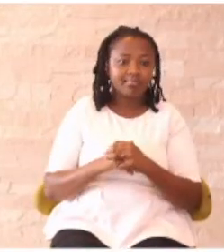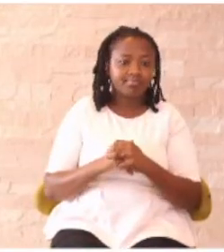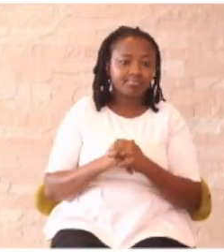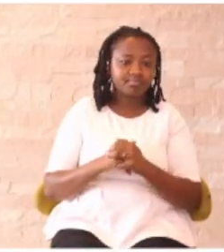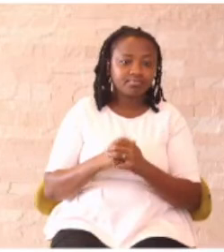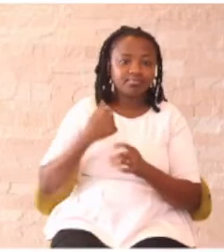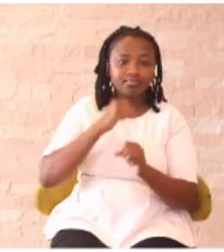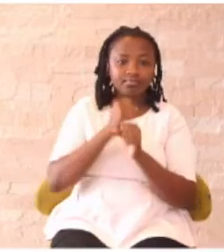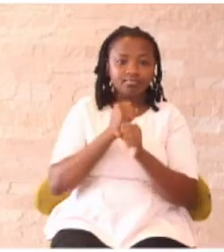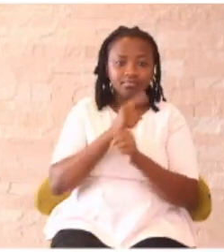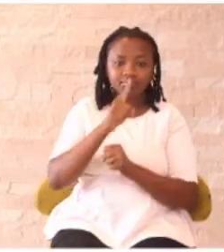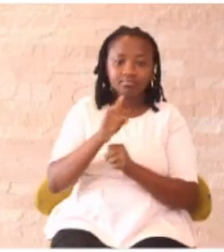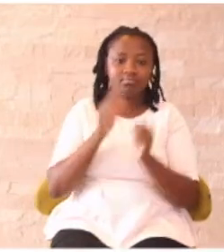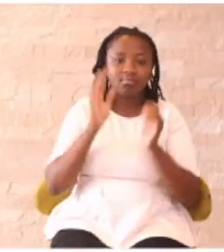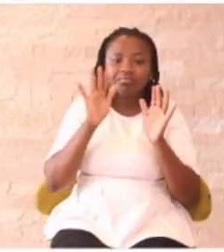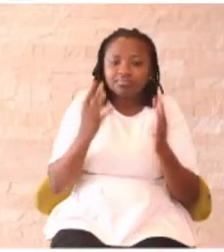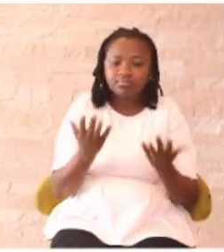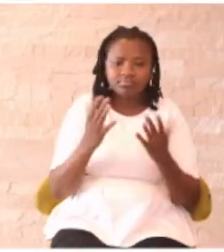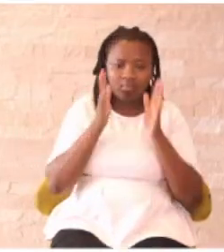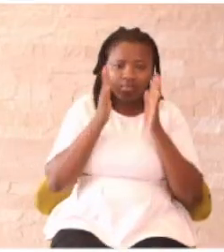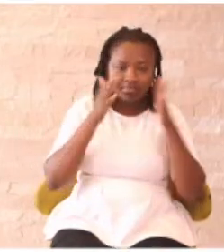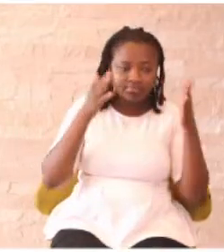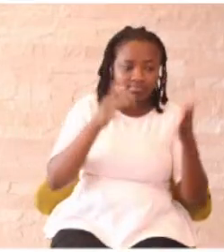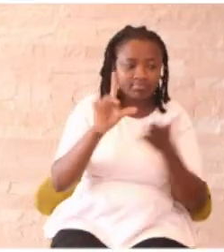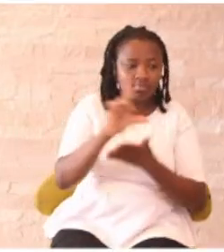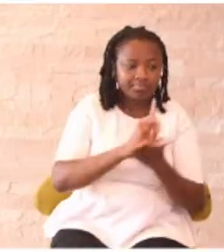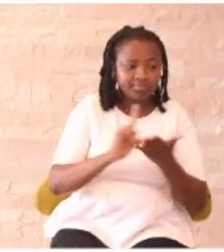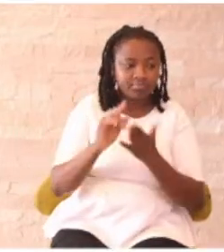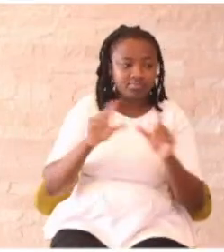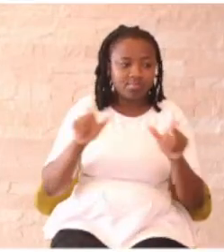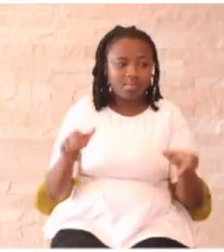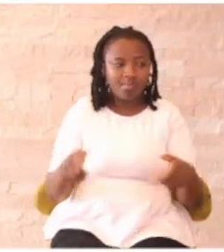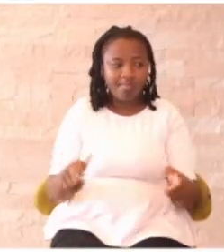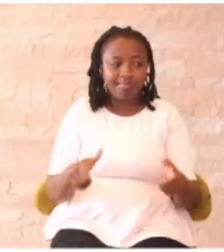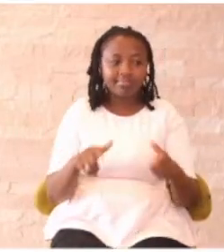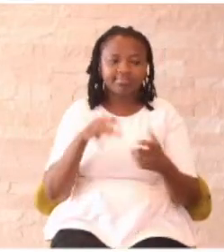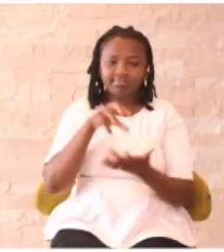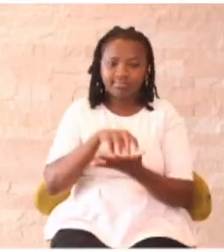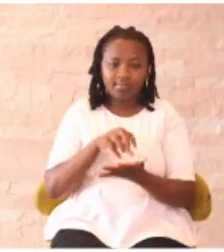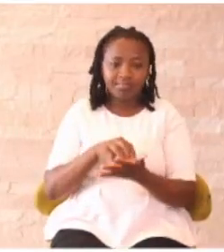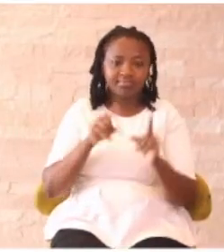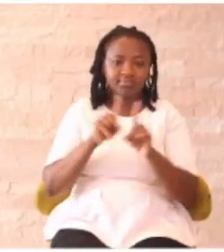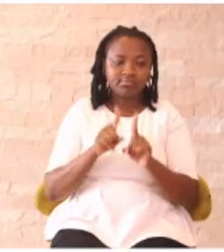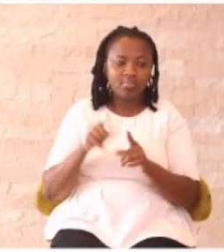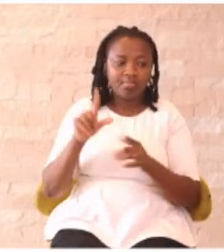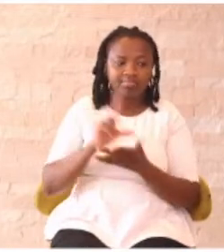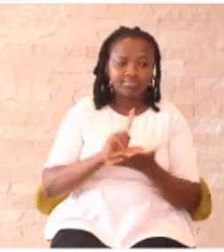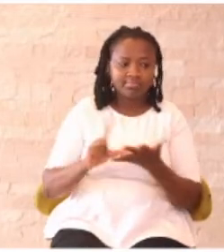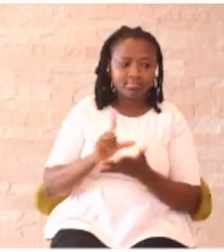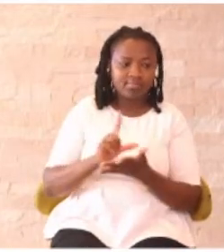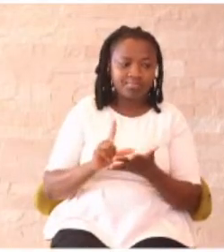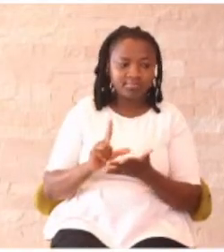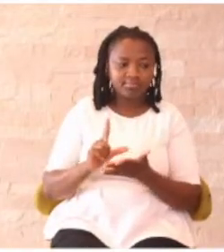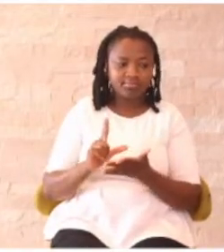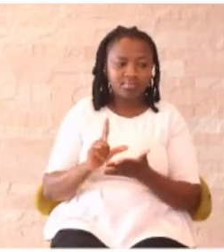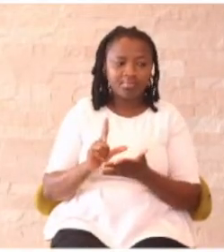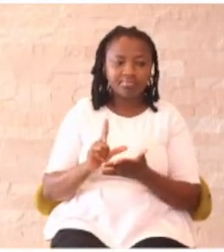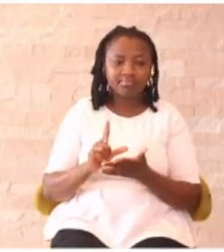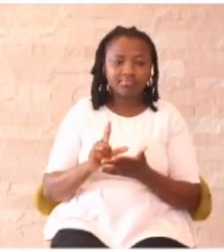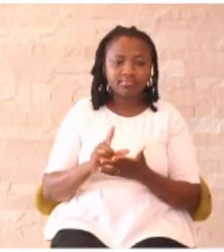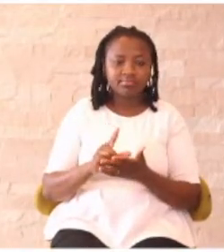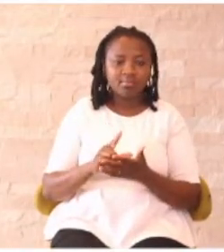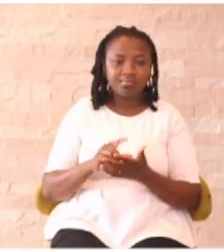through the local media station, the local radio stations, where we have women with